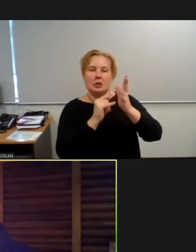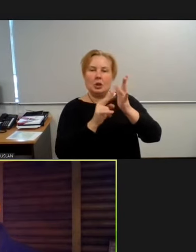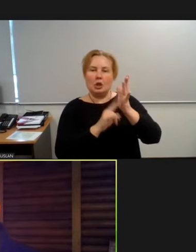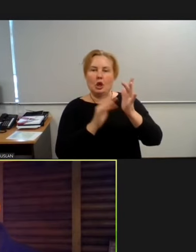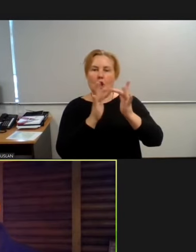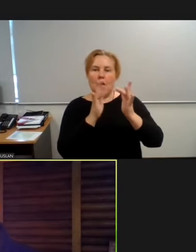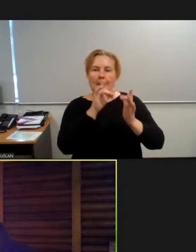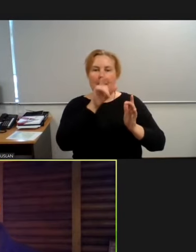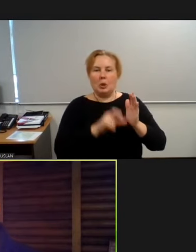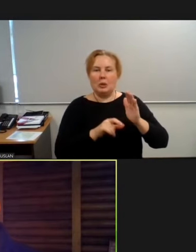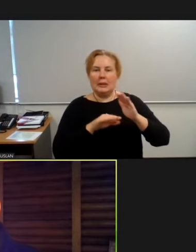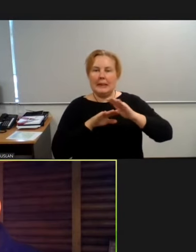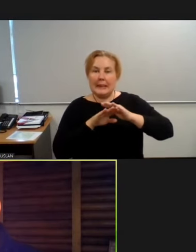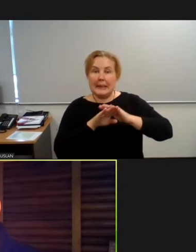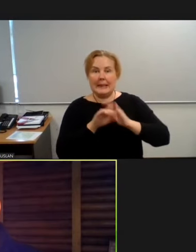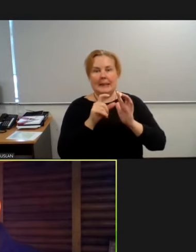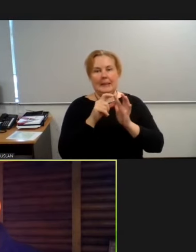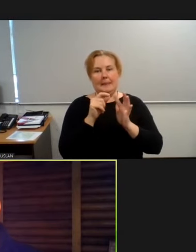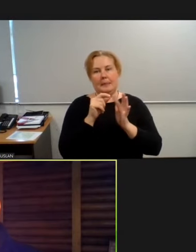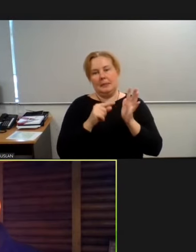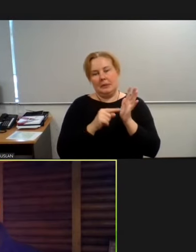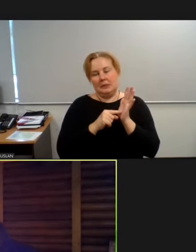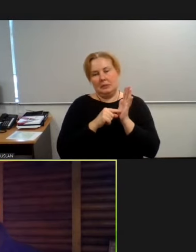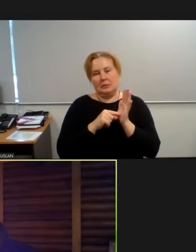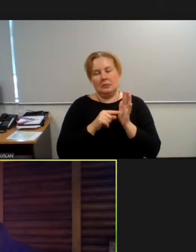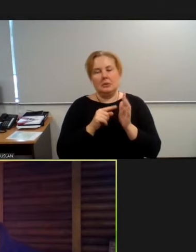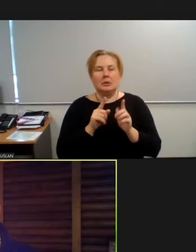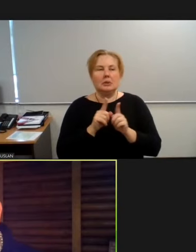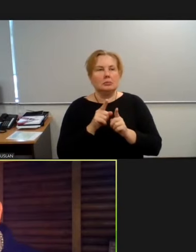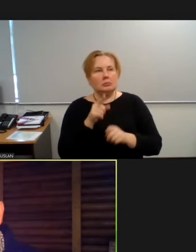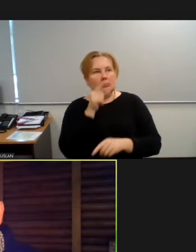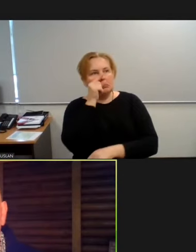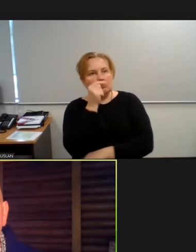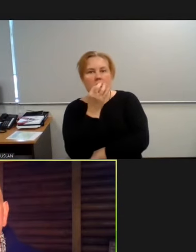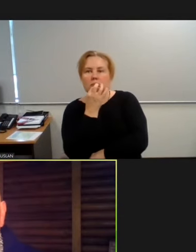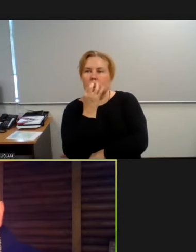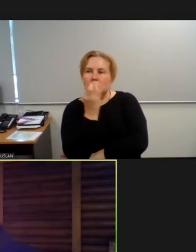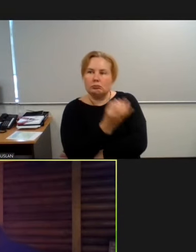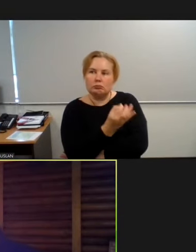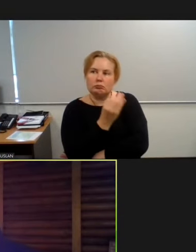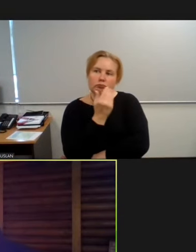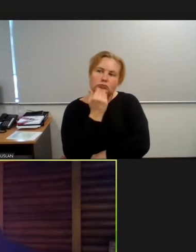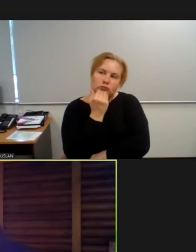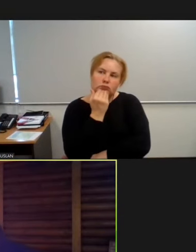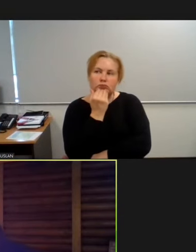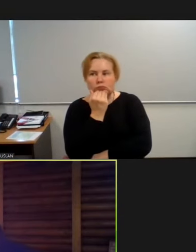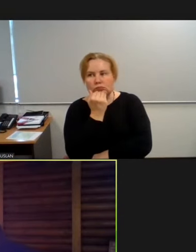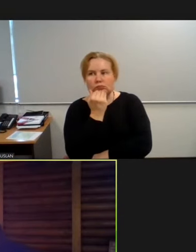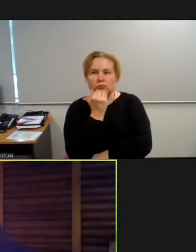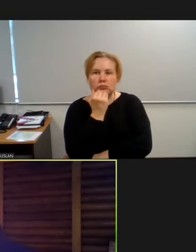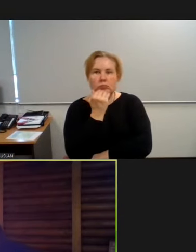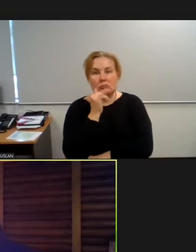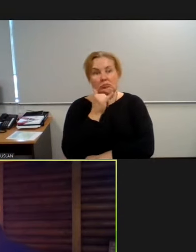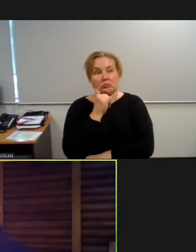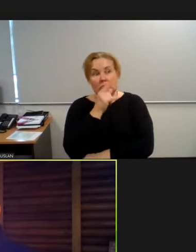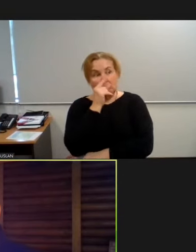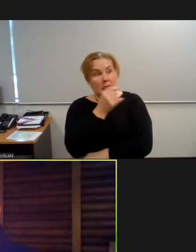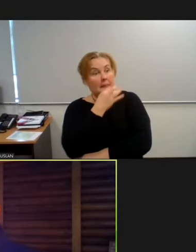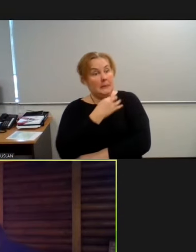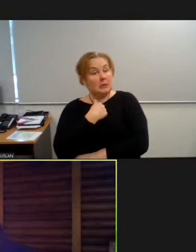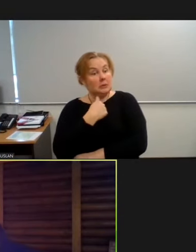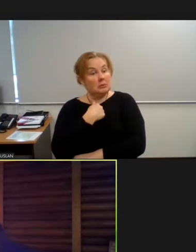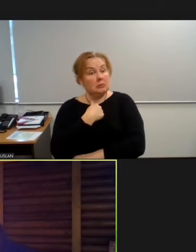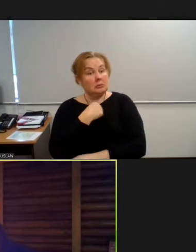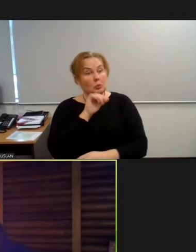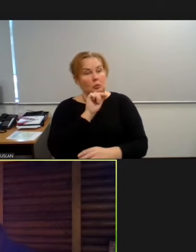department. And, you know, you could ask if you know, I might have a look at it. And then, I mean,